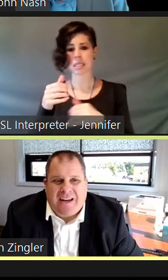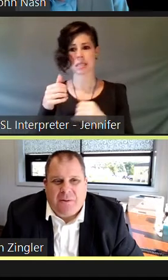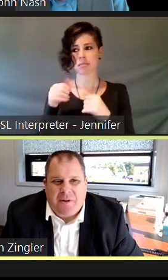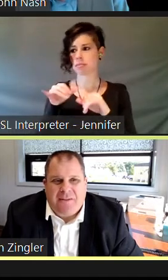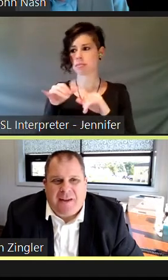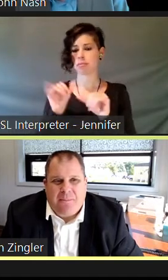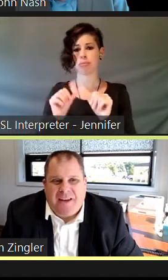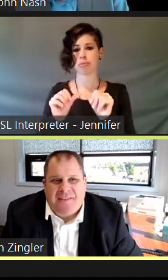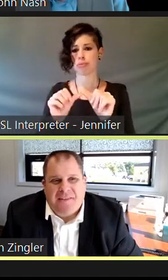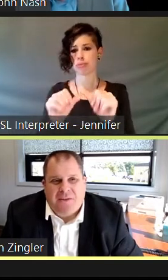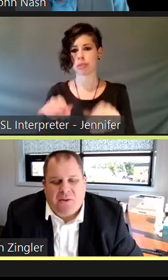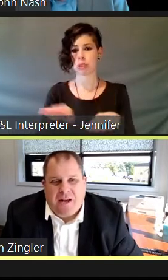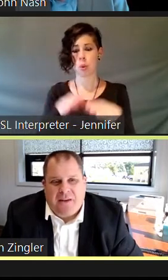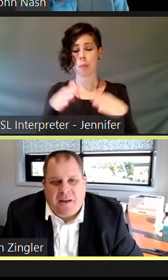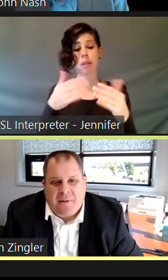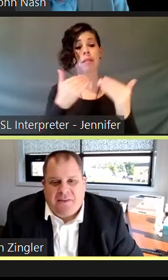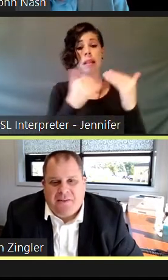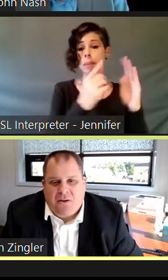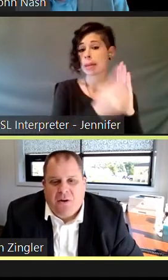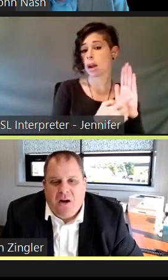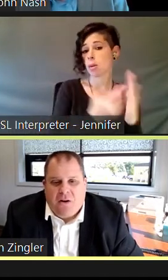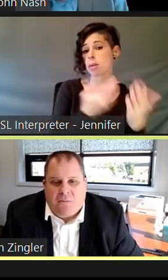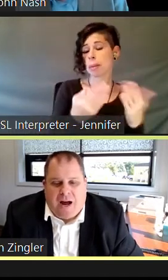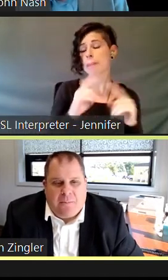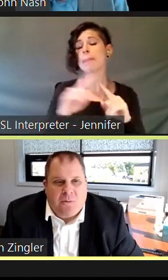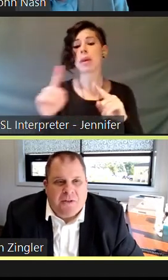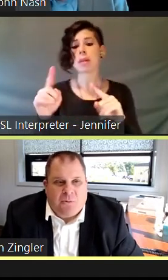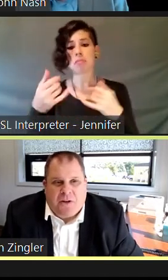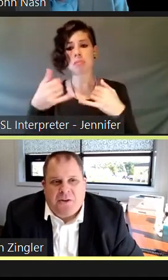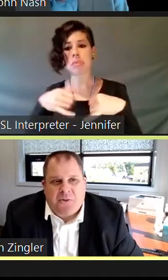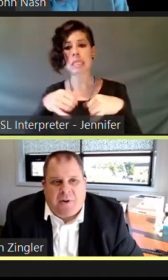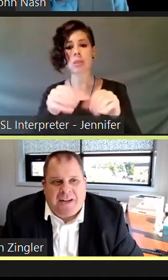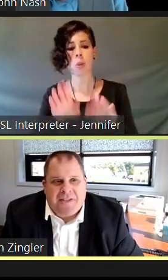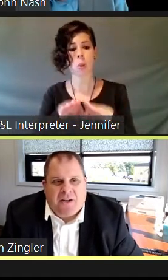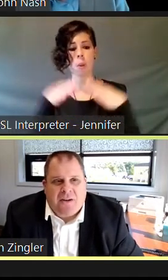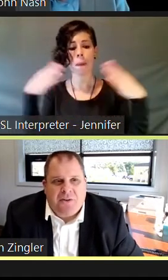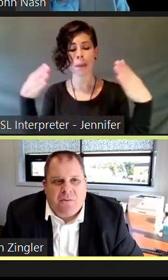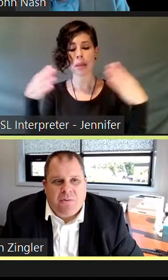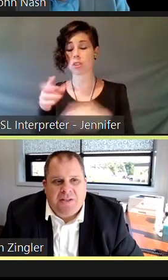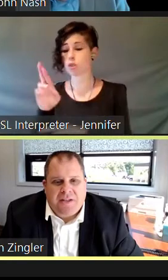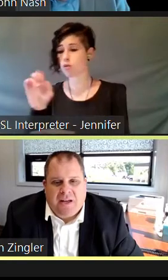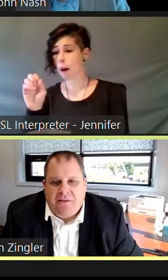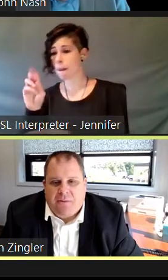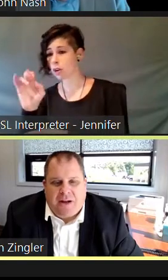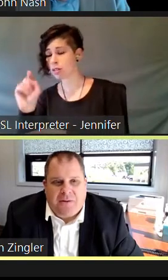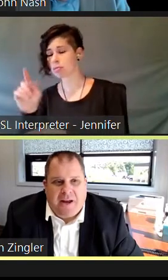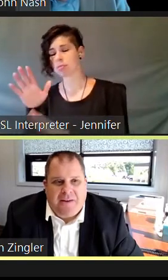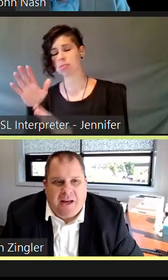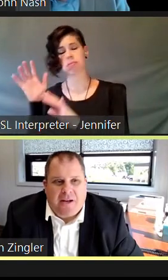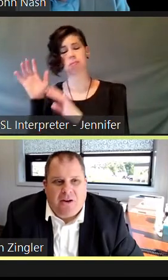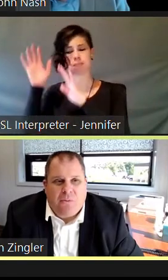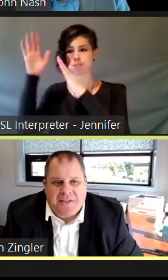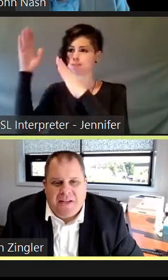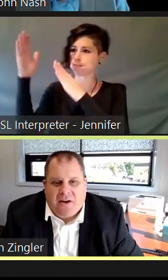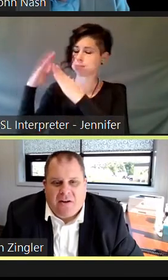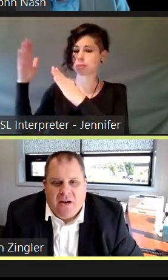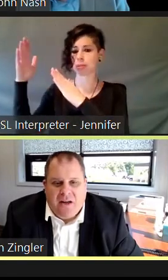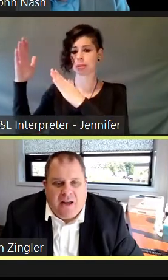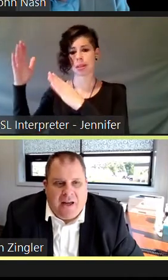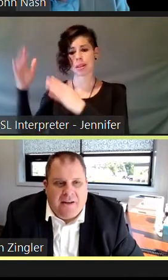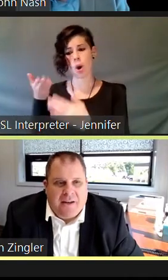even on a limited time basis during the pandemic. So Robert was one of those rock stars who was throughout the pandemic, always